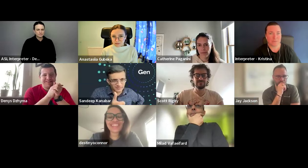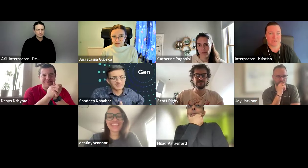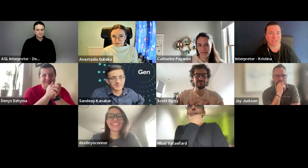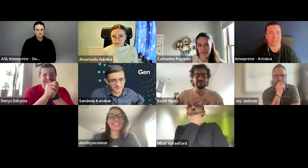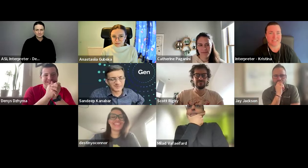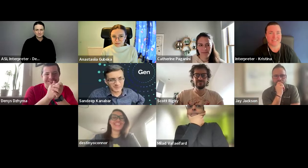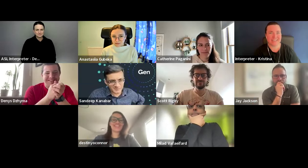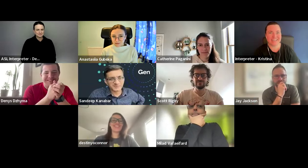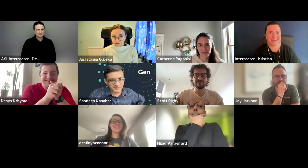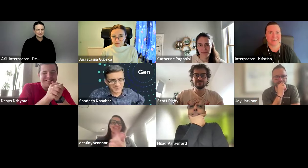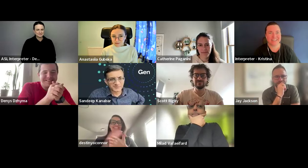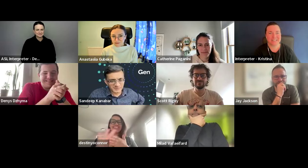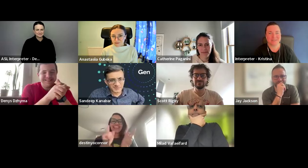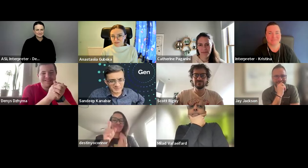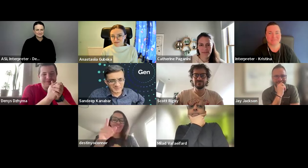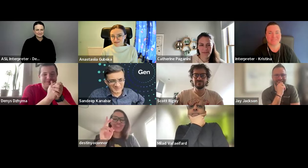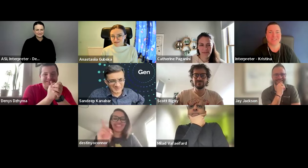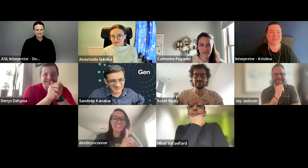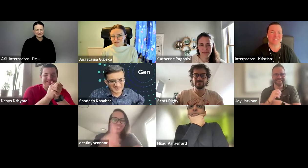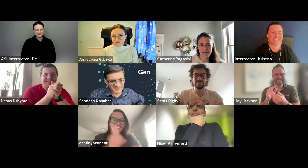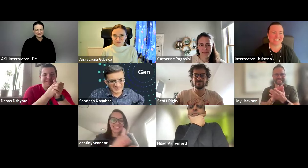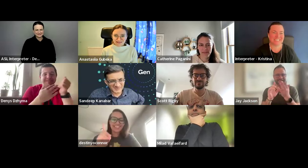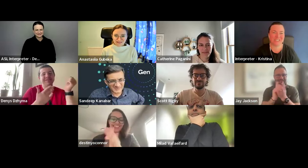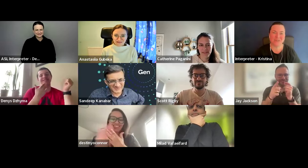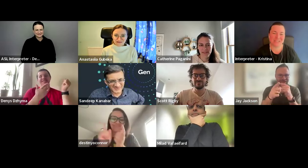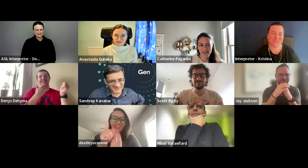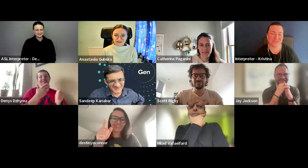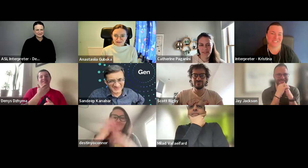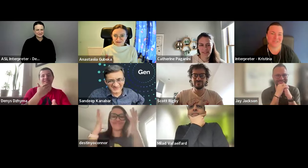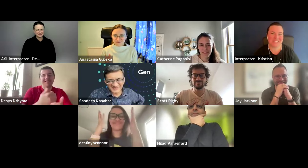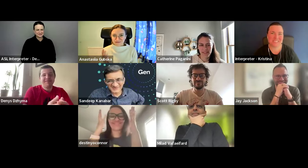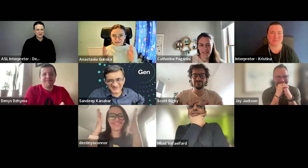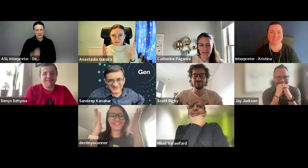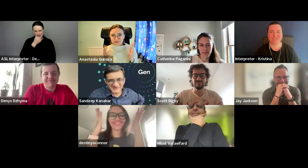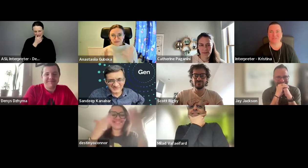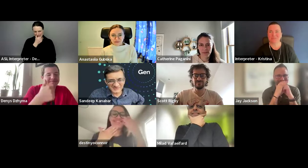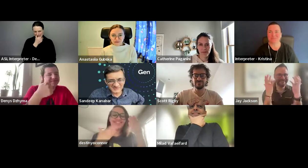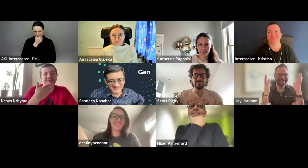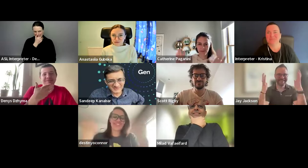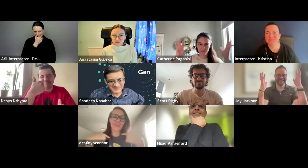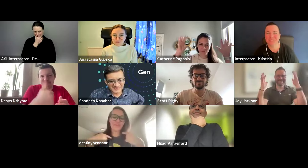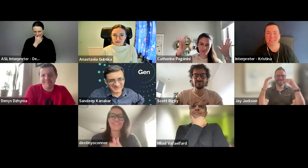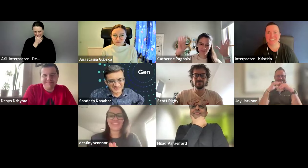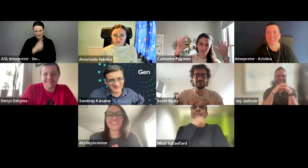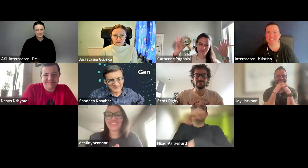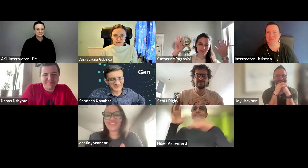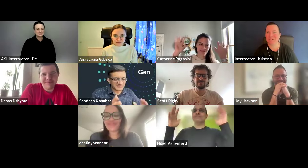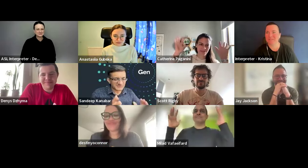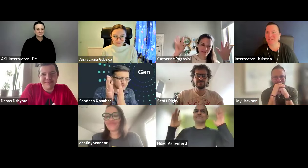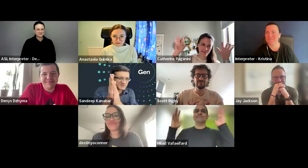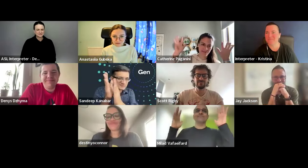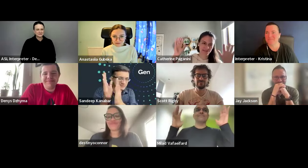more information? No, Denise says, so that's great. So nice to meet you,